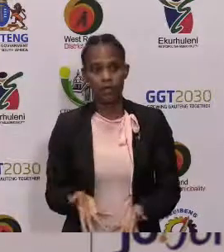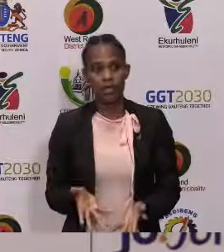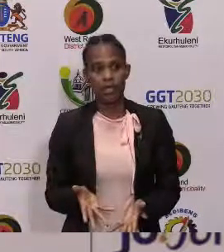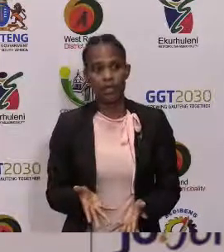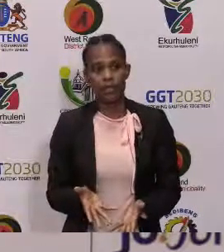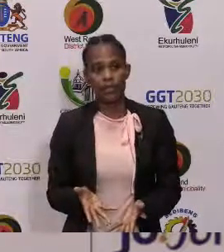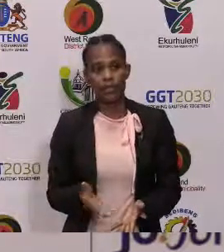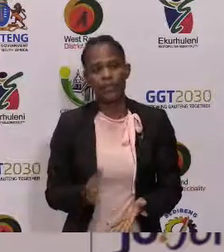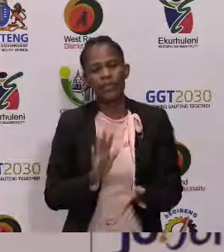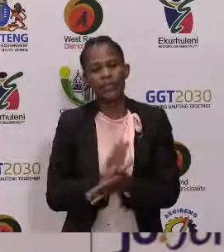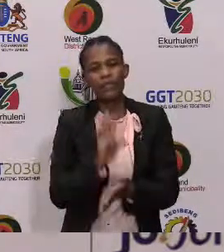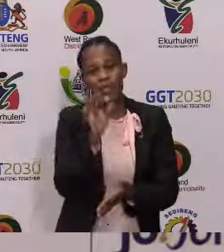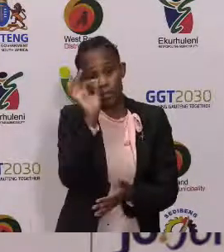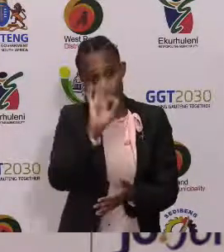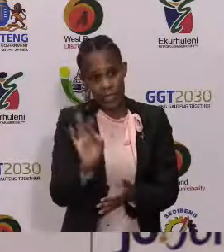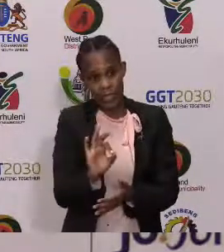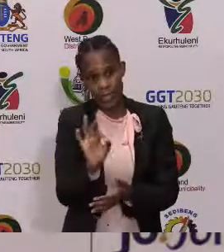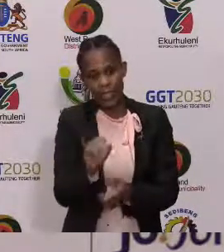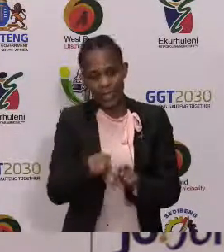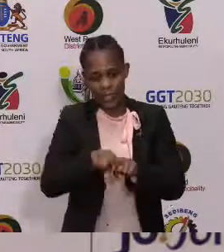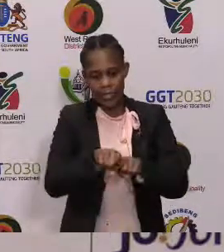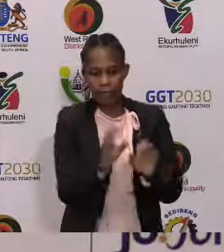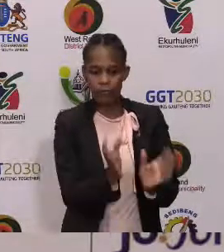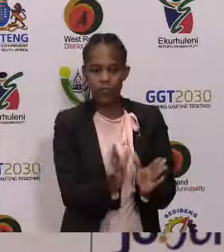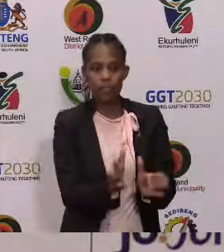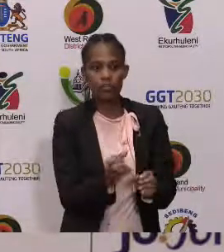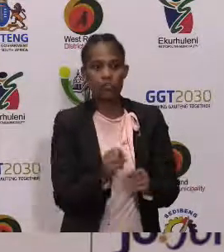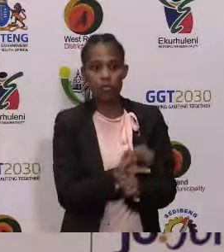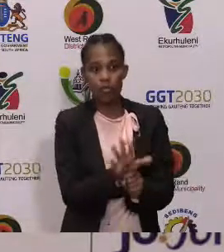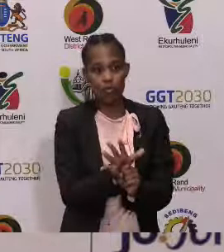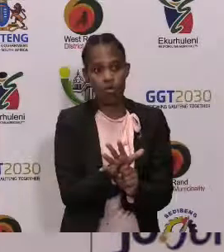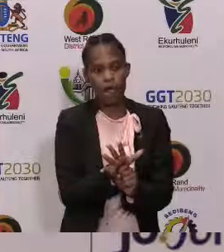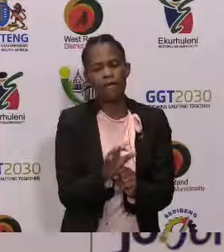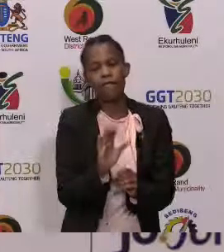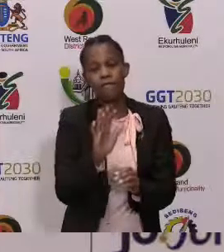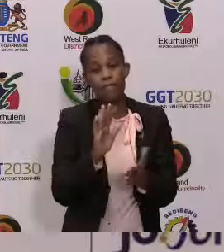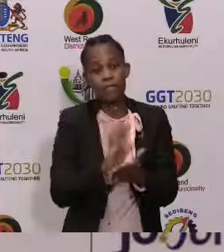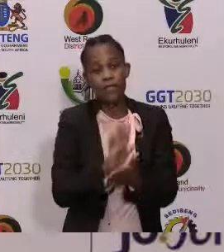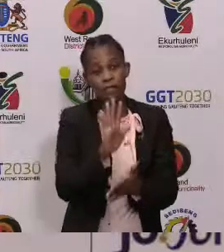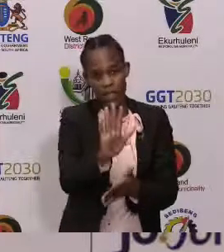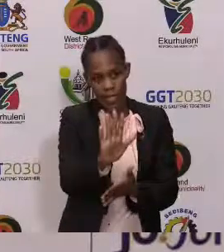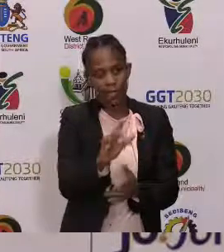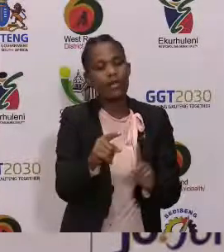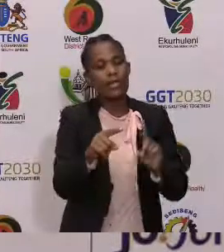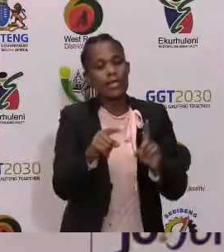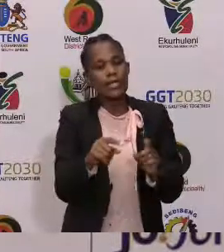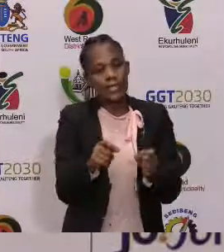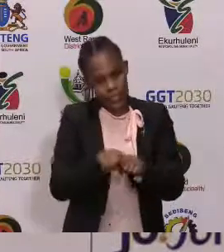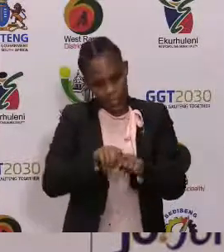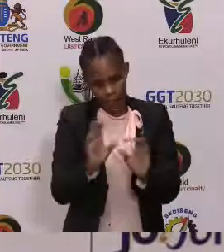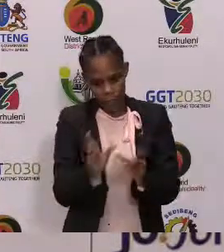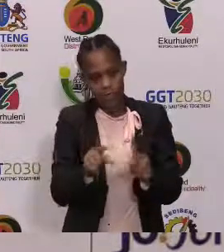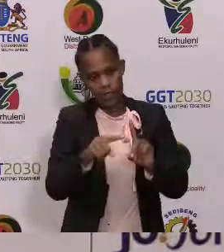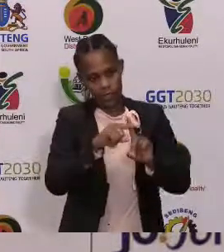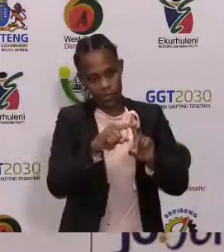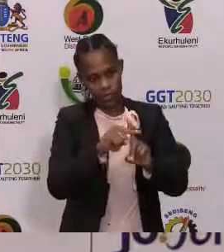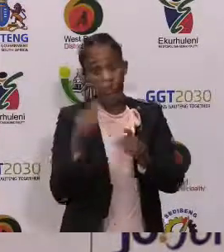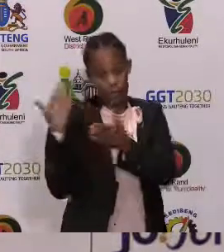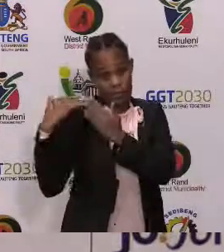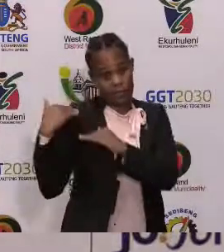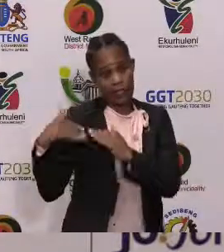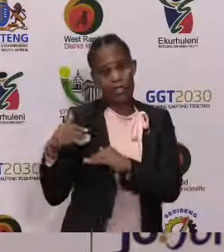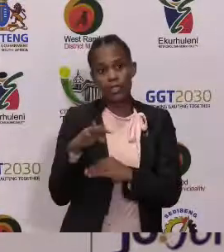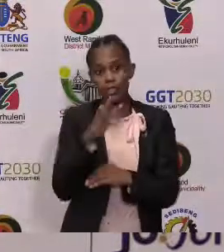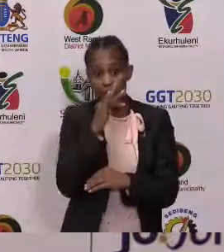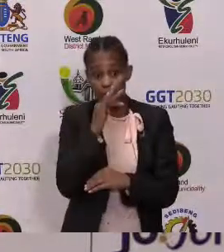that 15% of people that were tested for the virus, 15% of them tested positive previously. Now, this is not on a